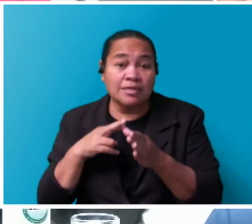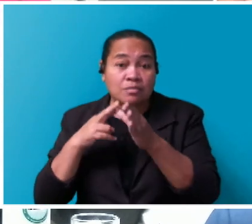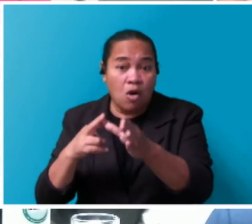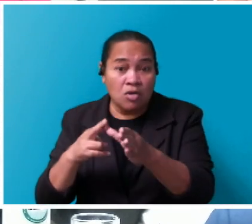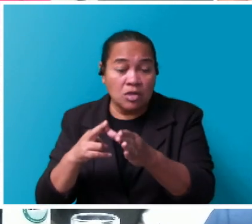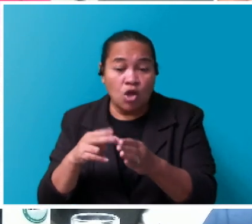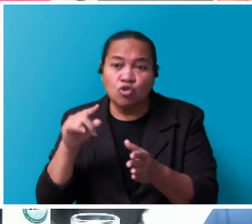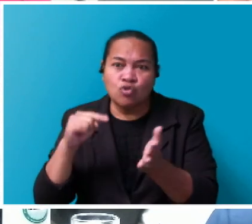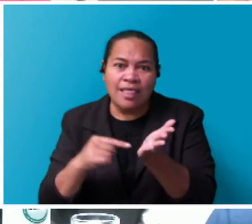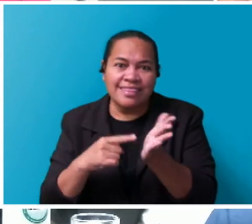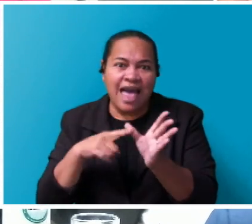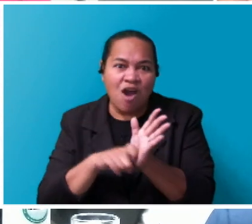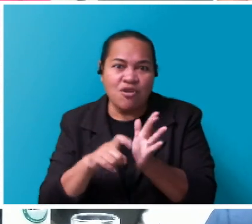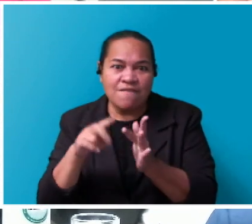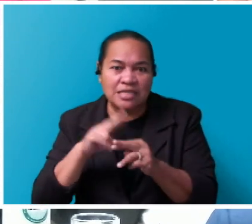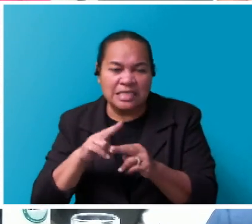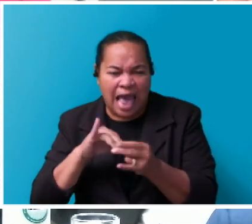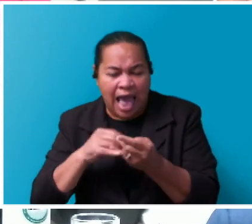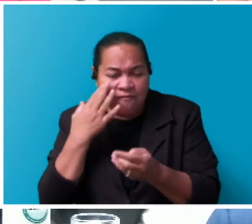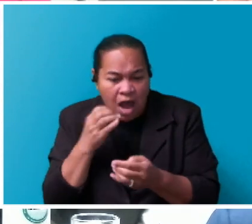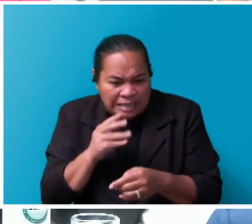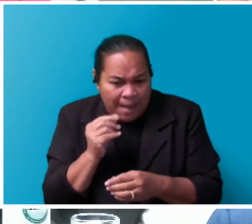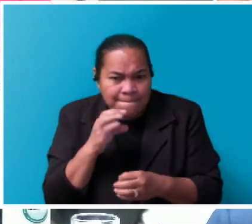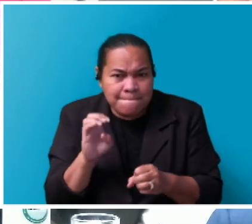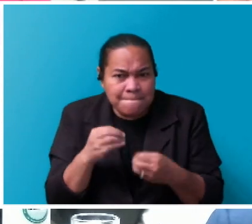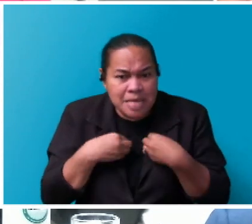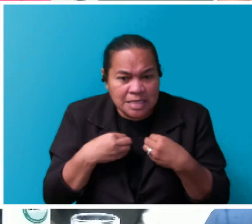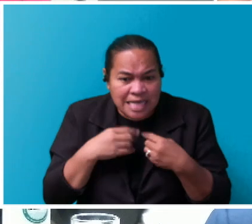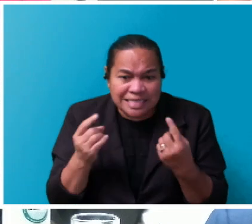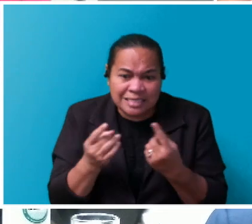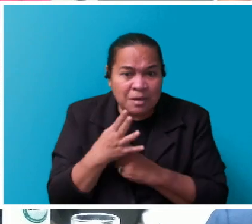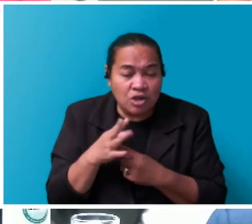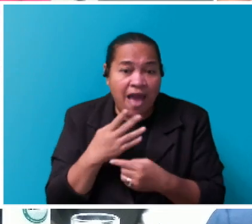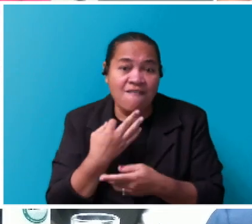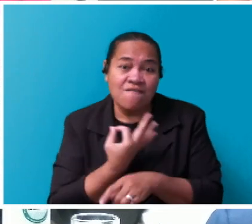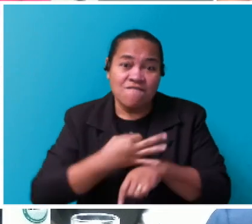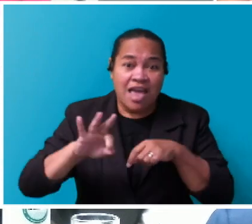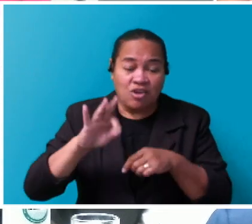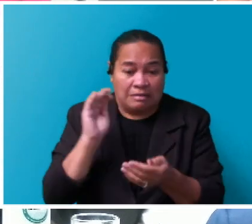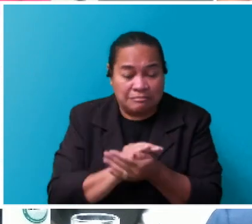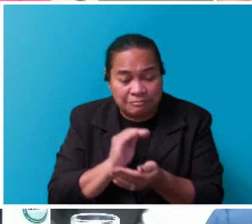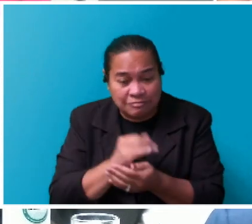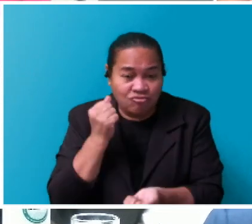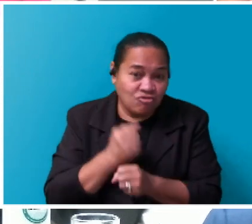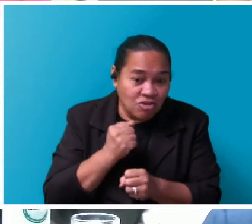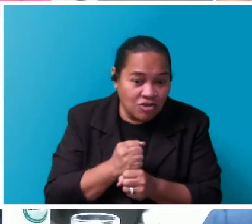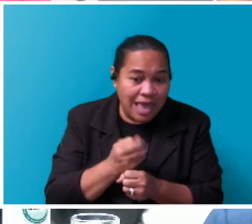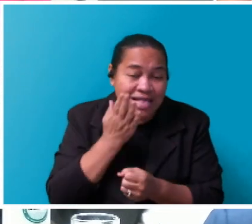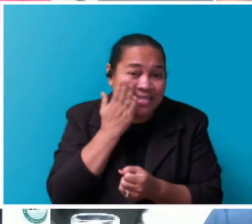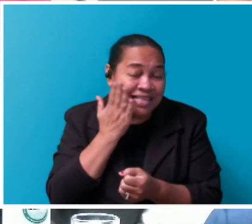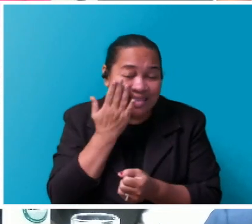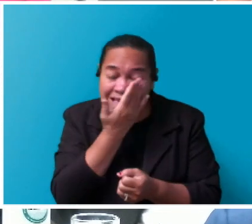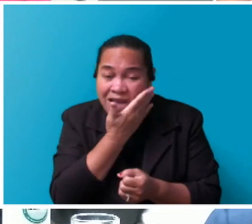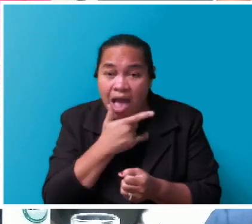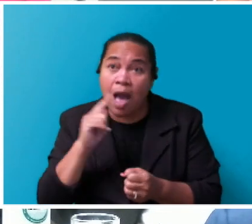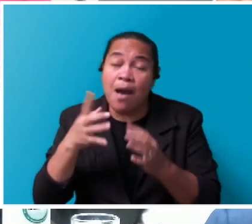tariffs found that for some of our businesses, particularly those in fresh turmeric, kava, ginger, and skincare, the